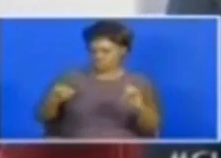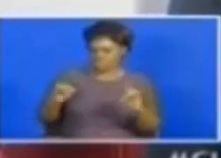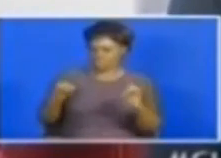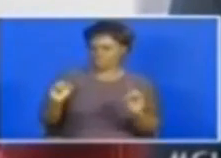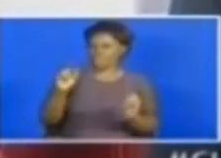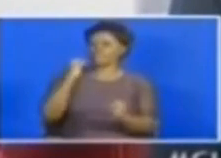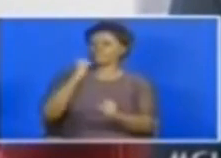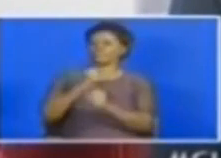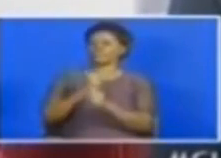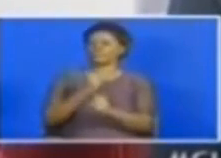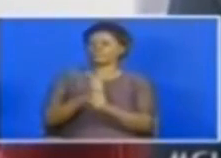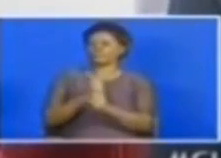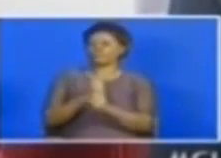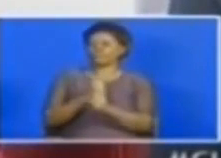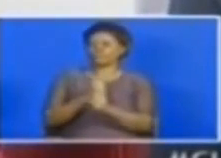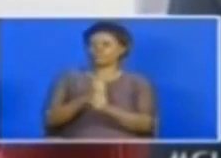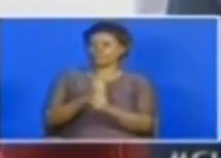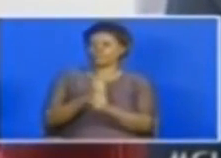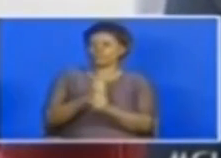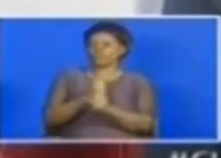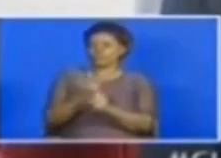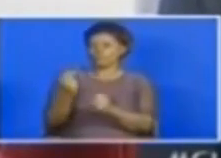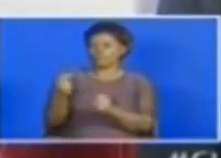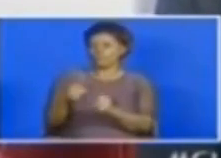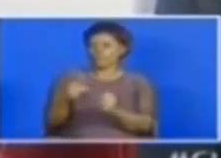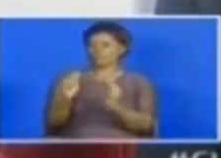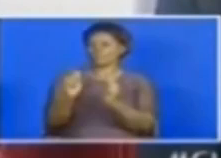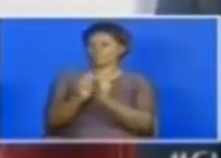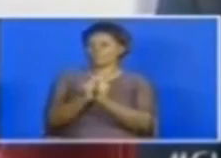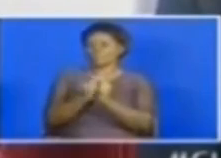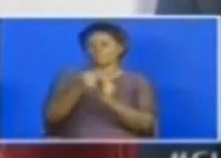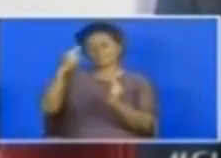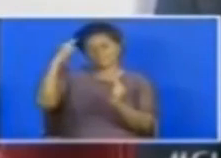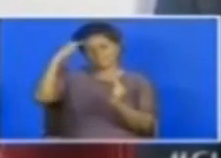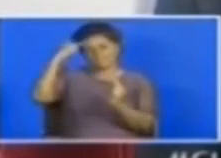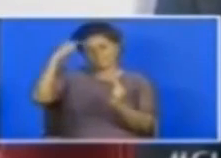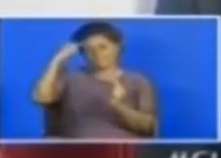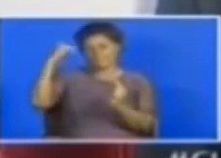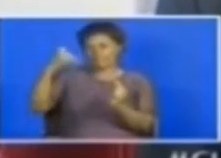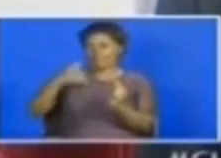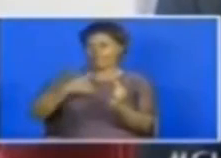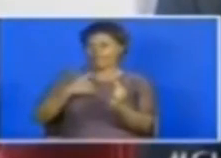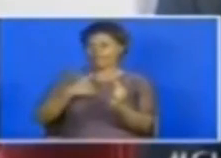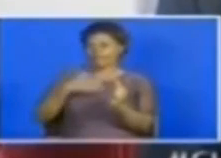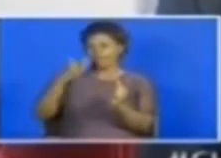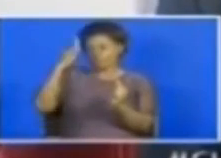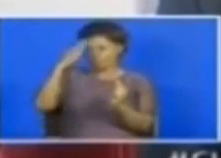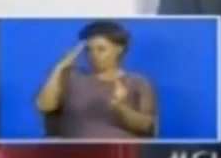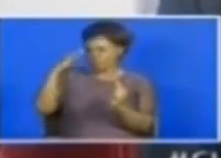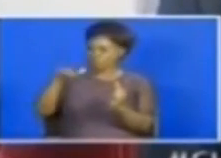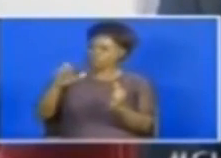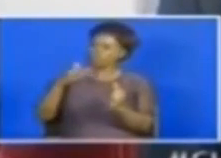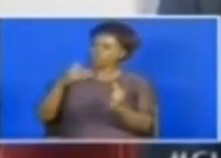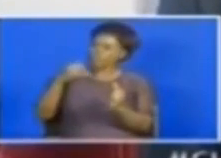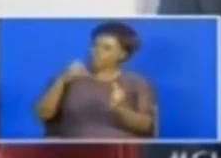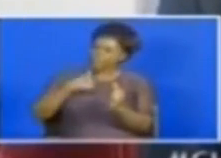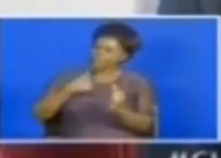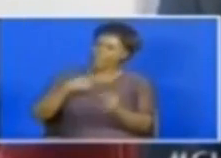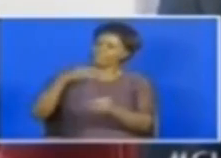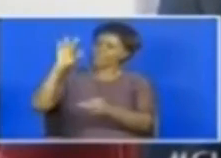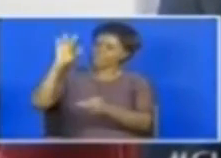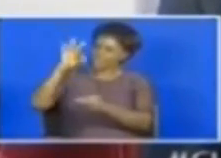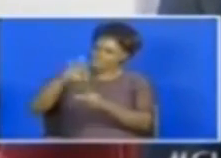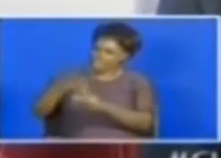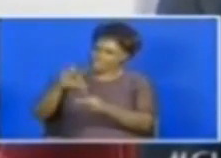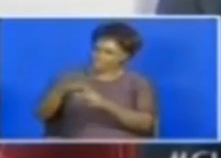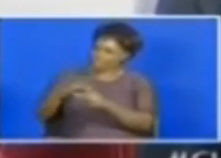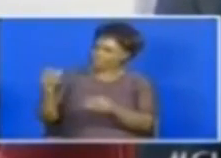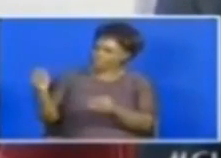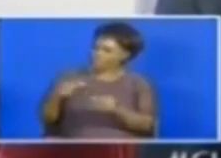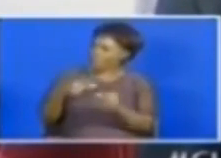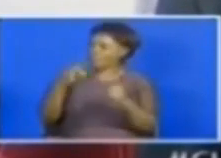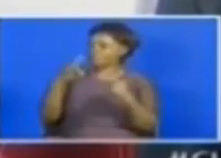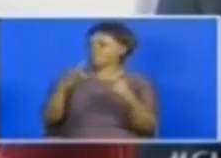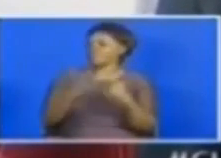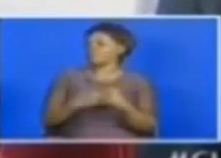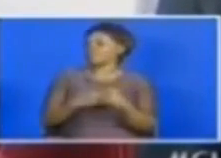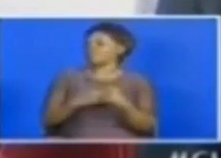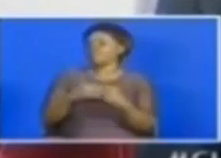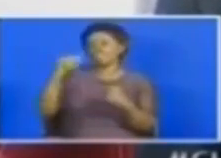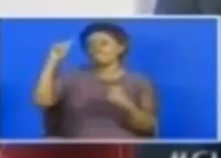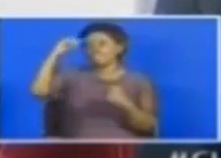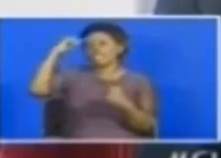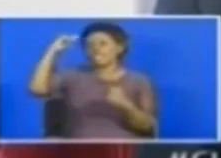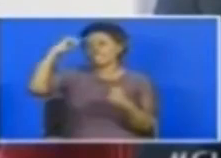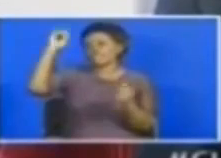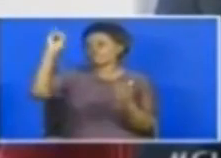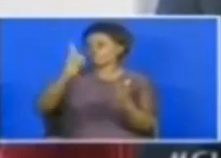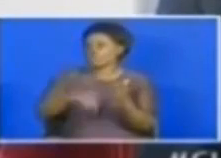place all the way back in October, and it made sense because you know you're going to have an election anyway on the 8th of August. So it only makes